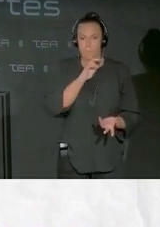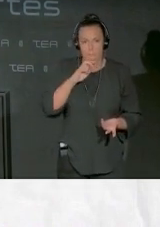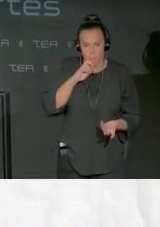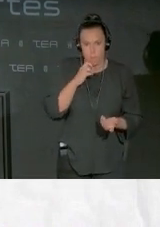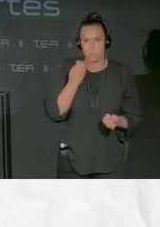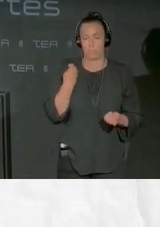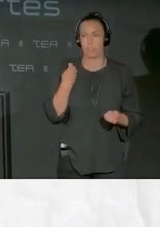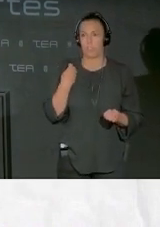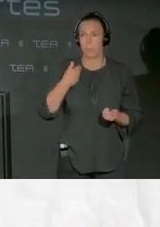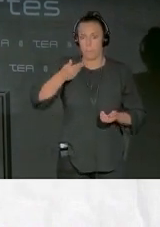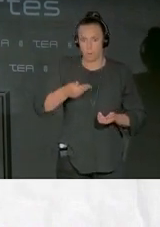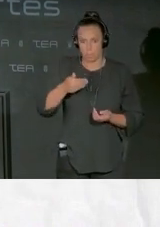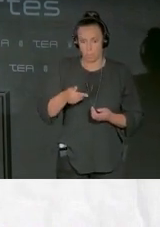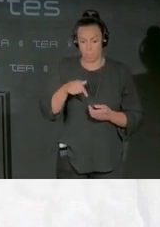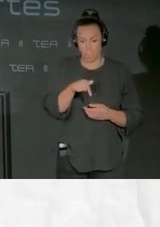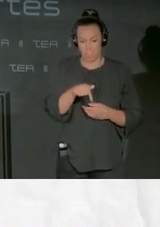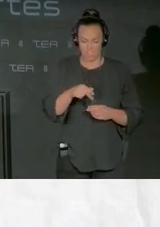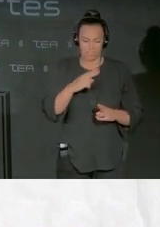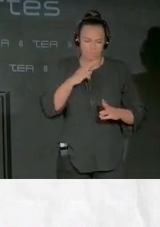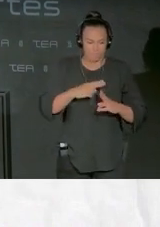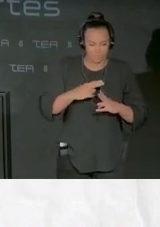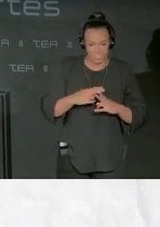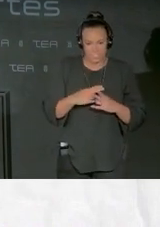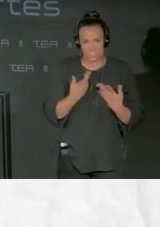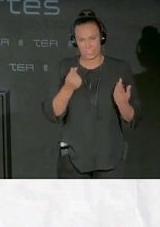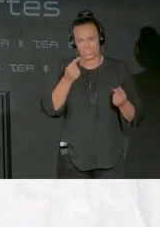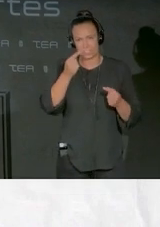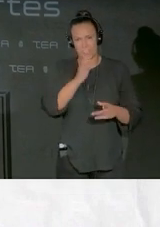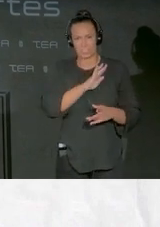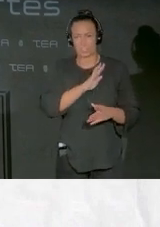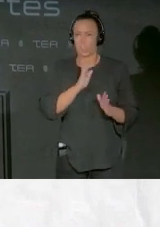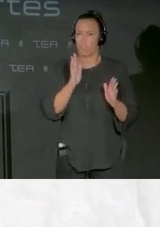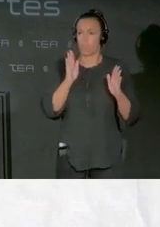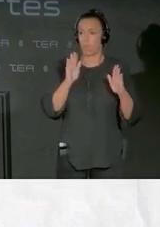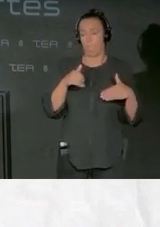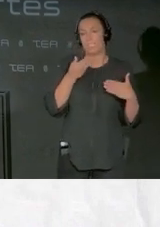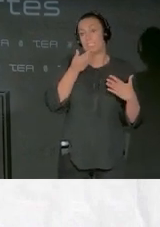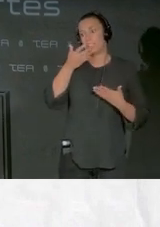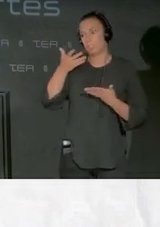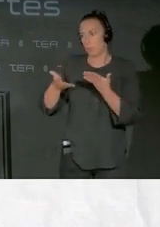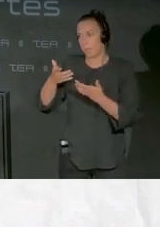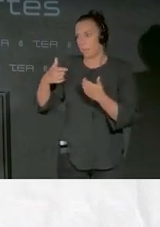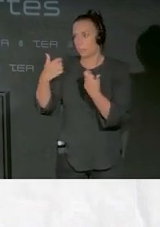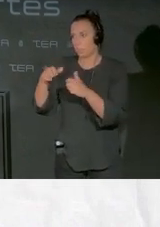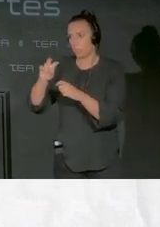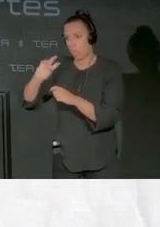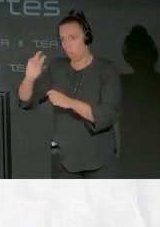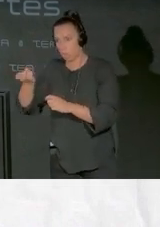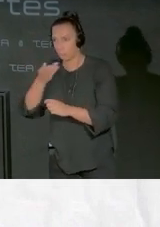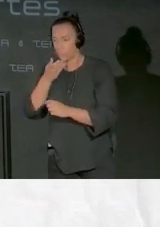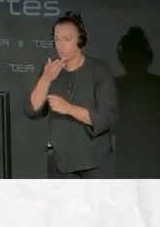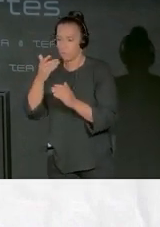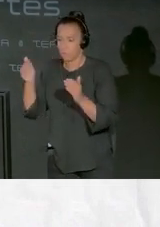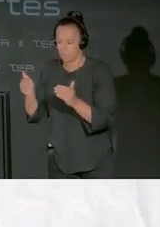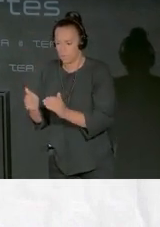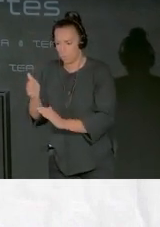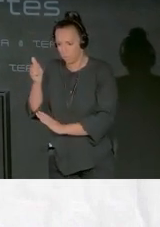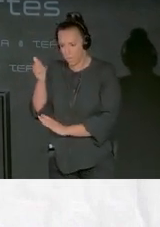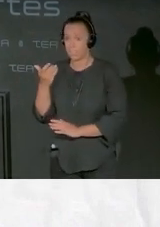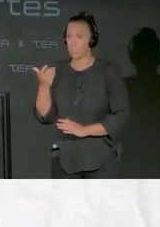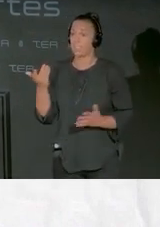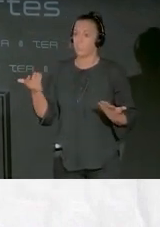and data out there, particularly compared to other sectors that are often quite smaller, really. So our study was filling that gap and getting